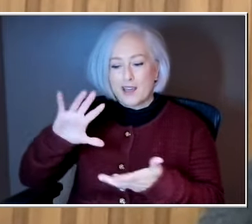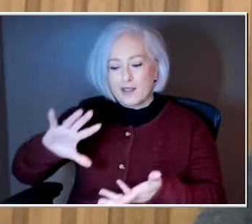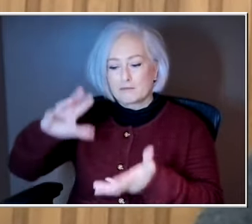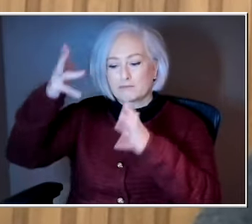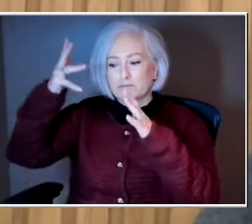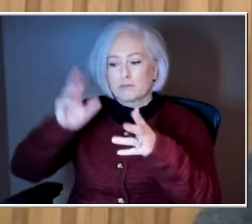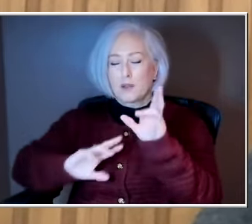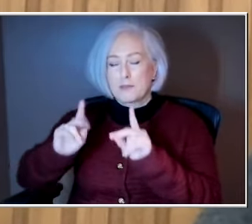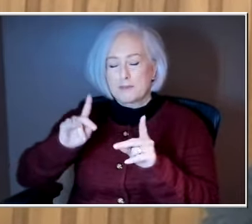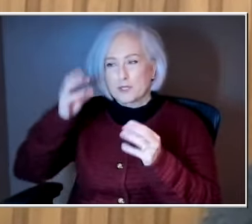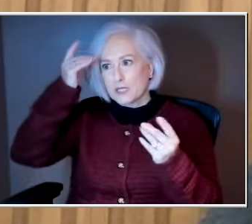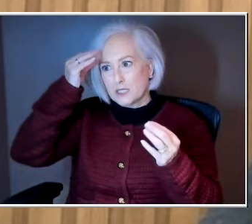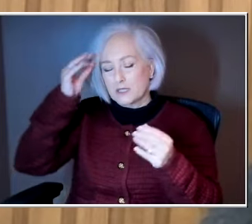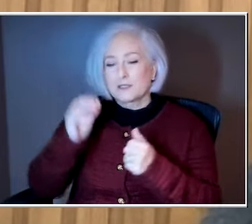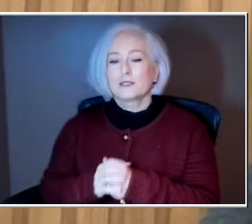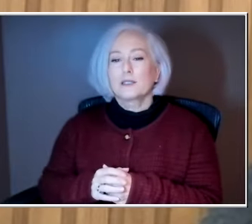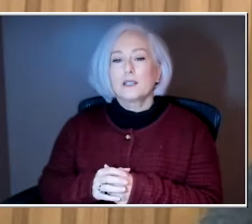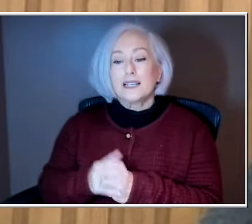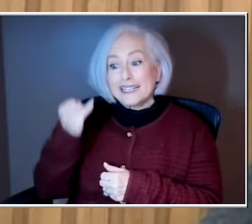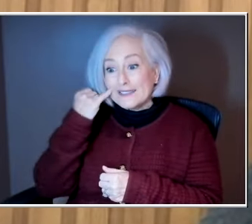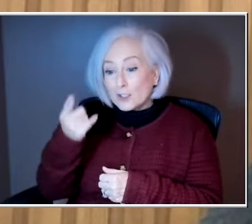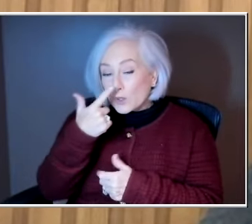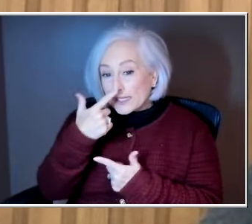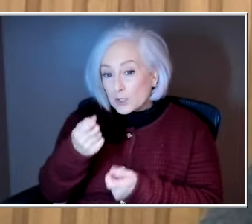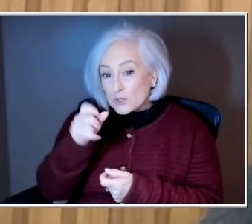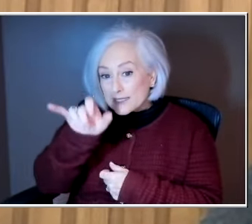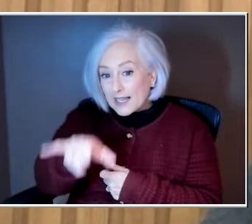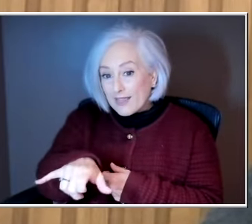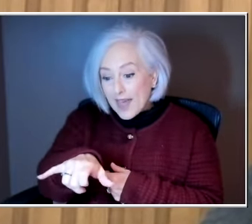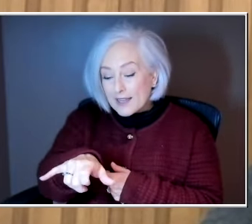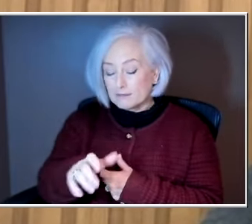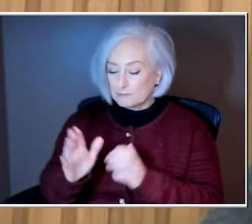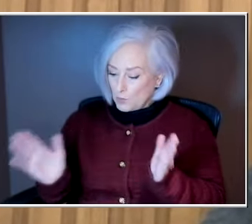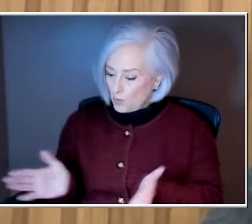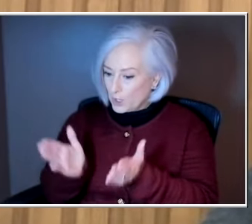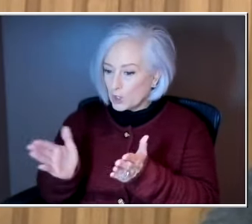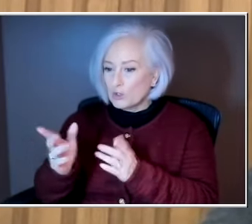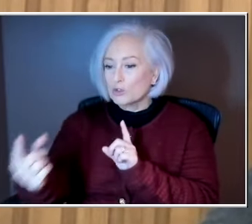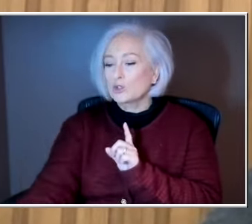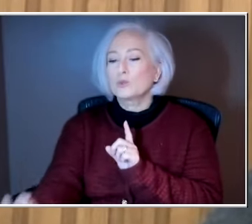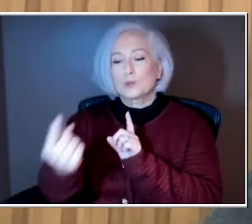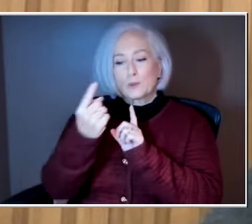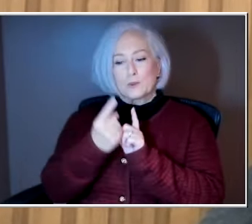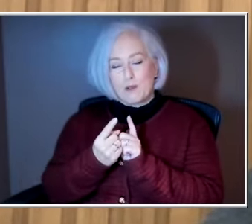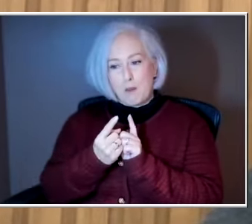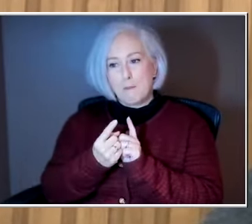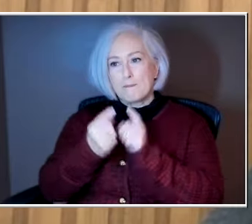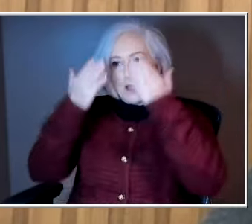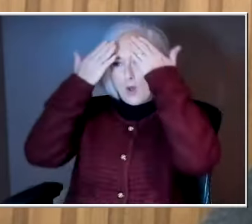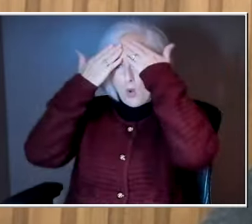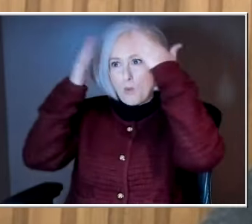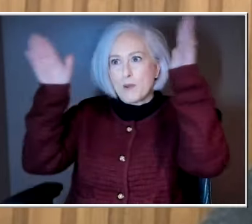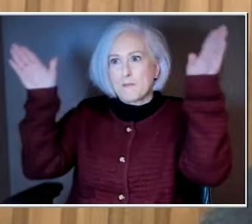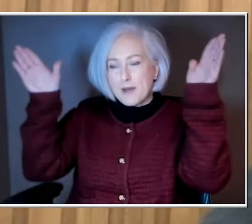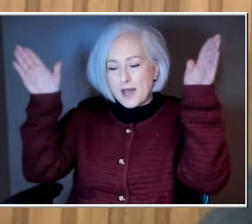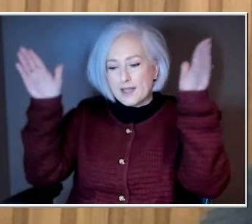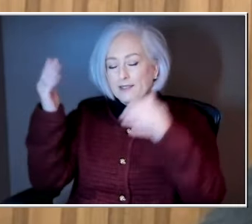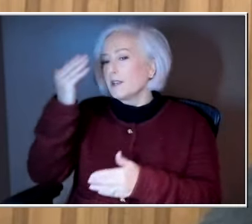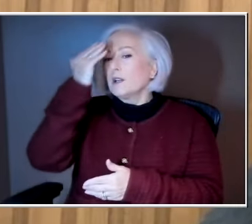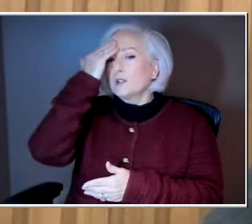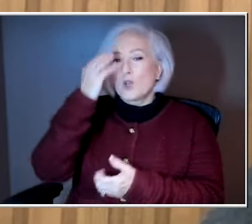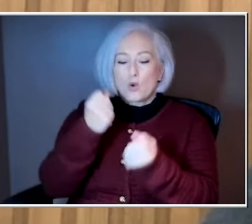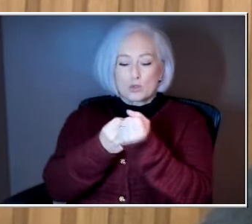to say, if this is something you're interested in, we encourage you to come in with an open mind and just know that there are supports